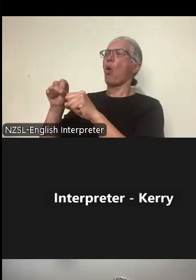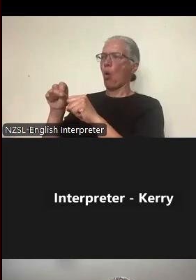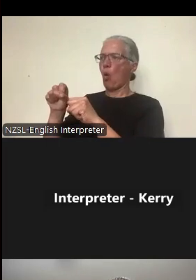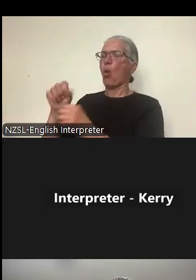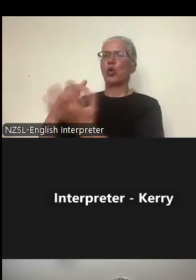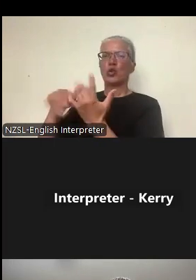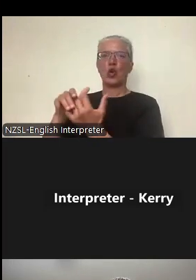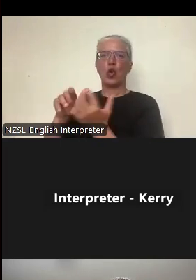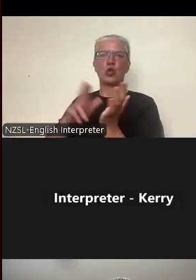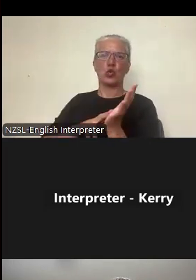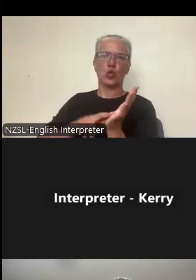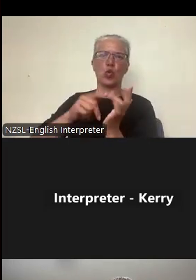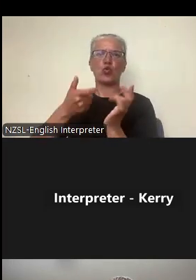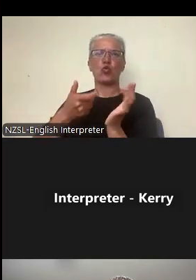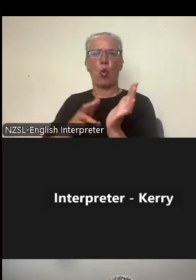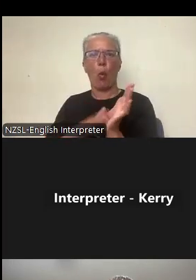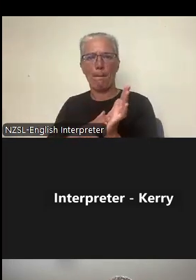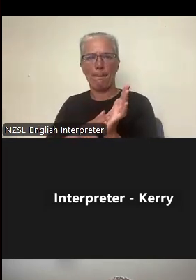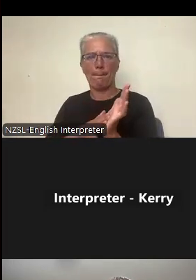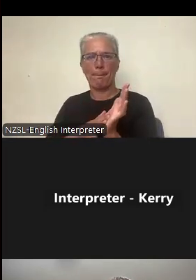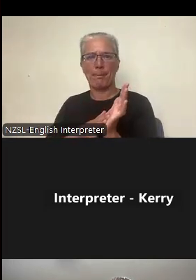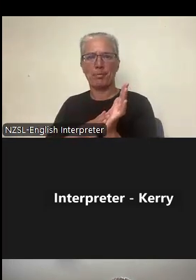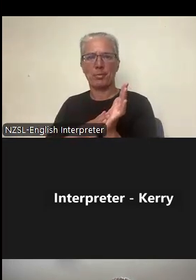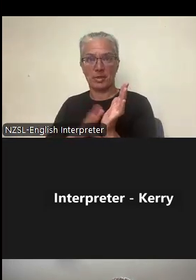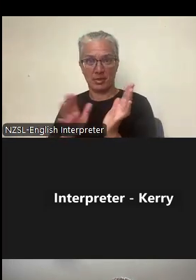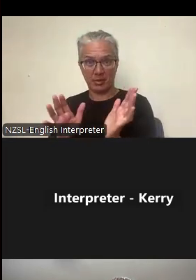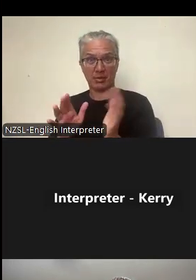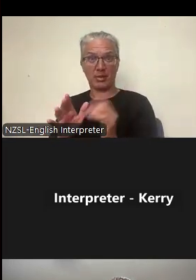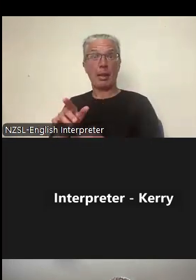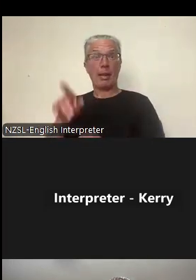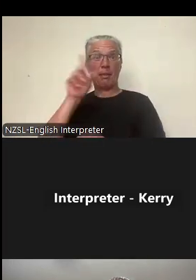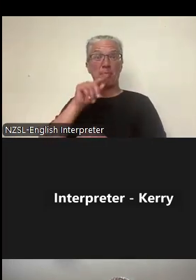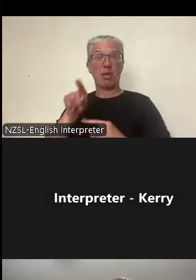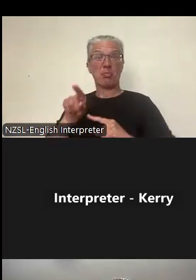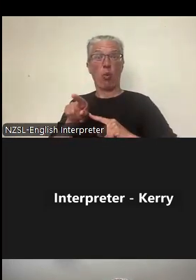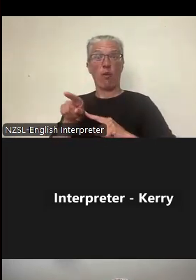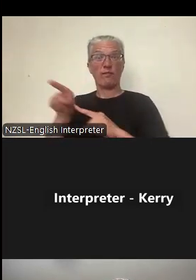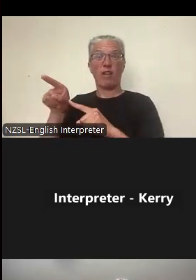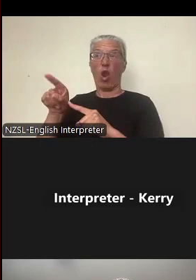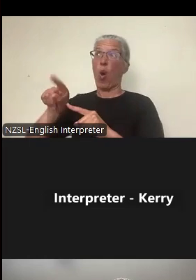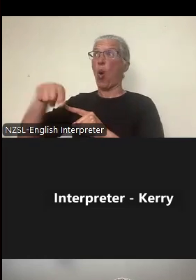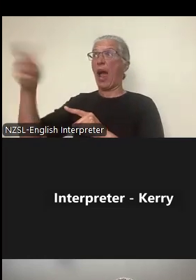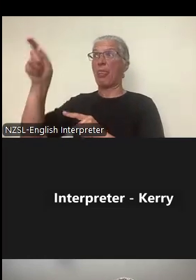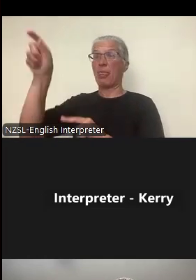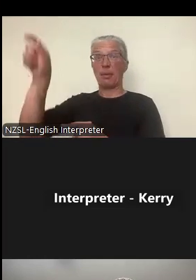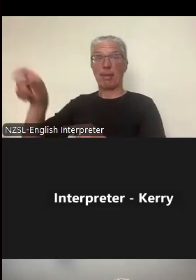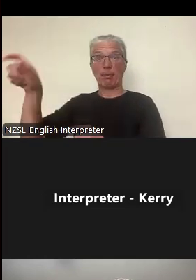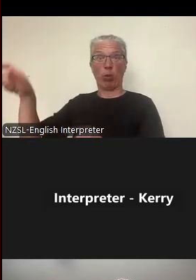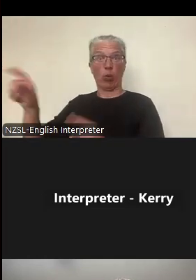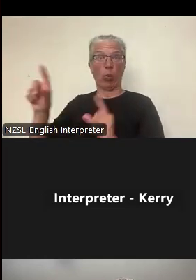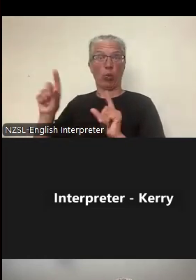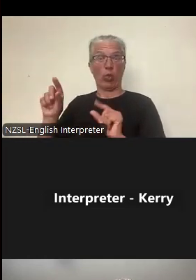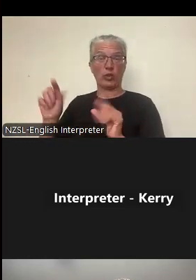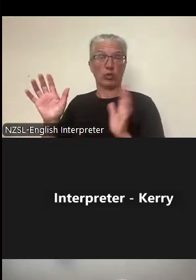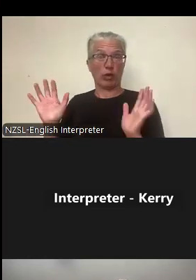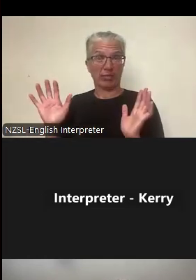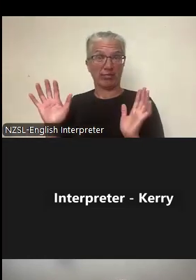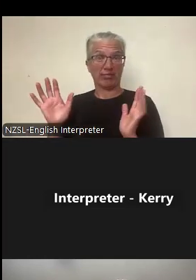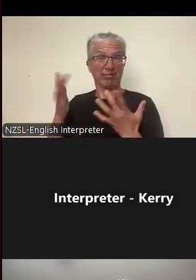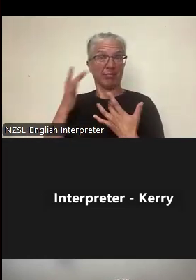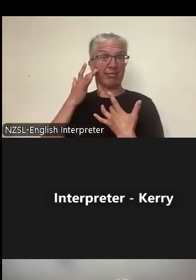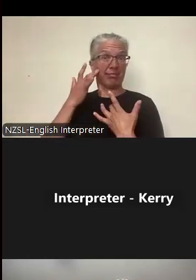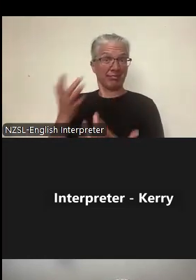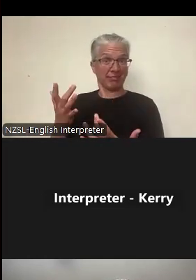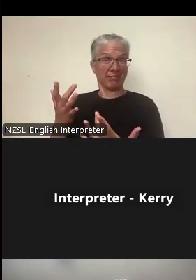it focuses on the premise that people follow what others do. And it's particularly those